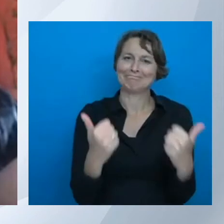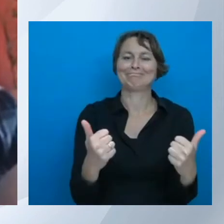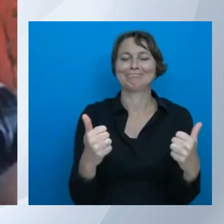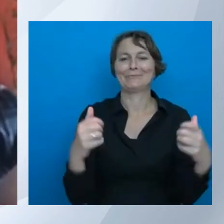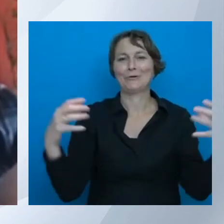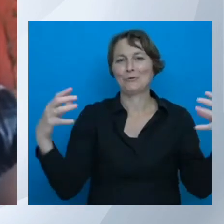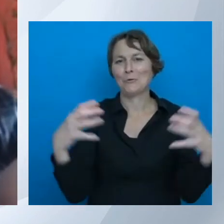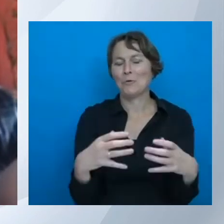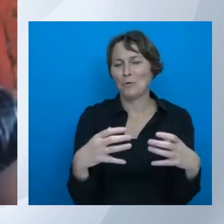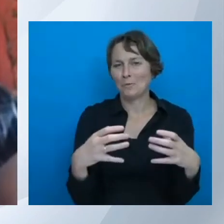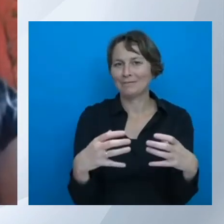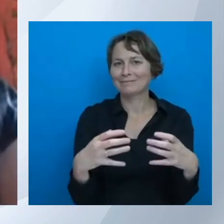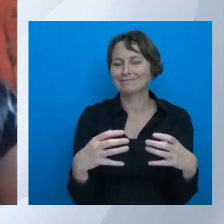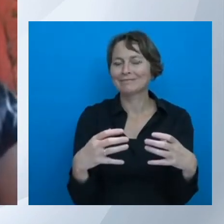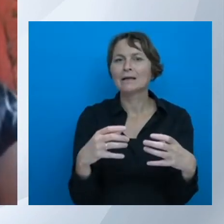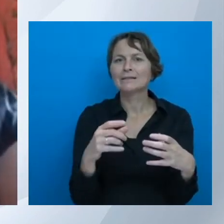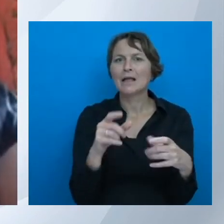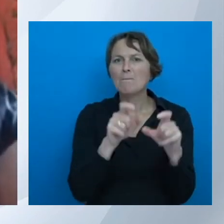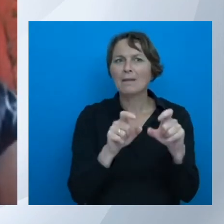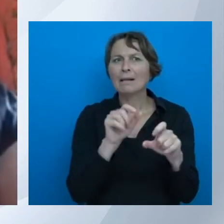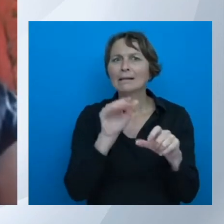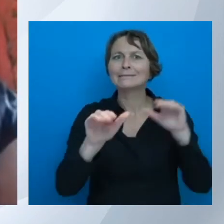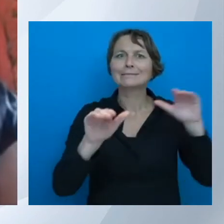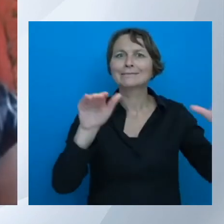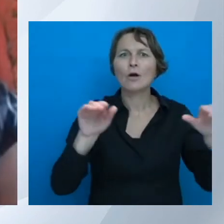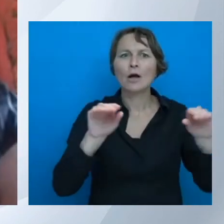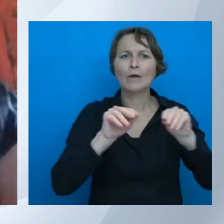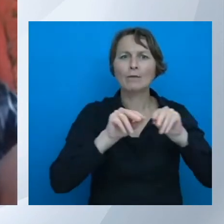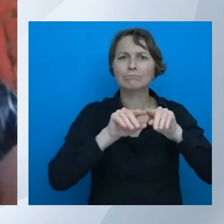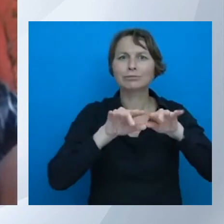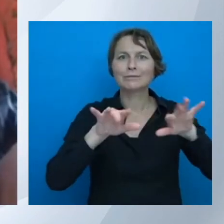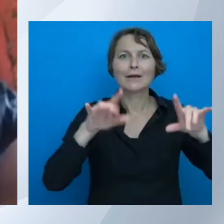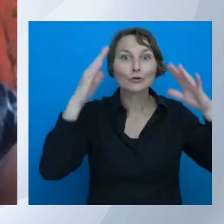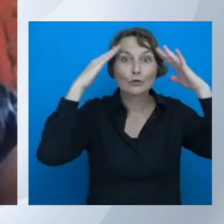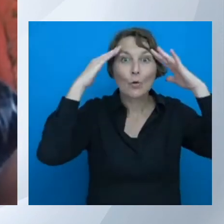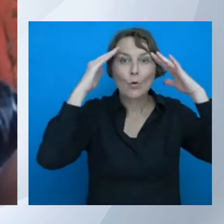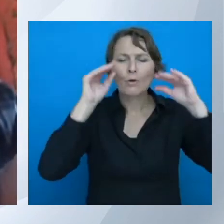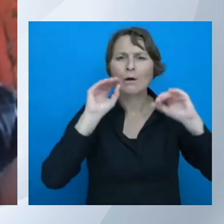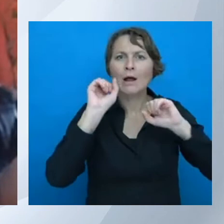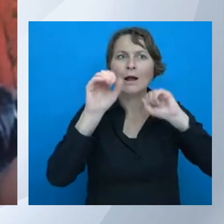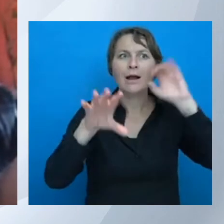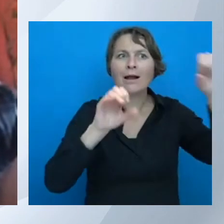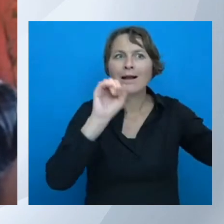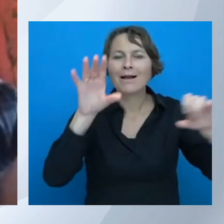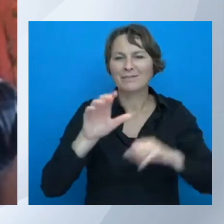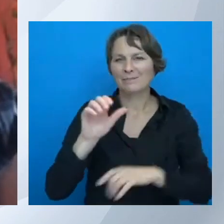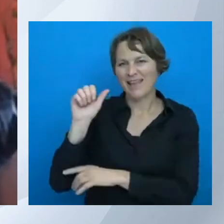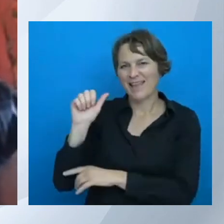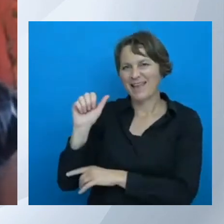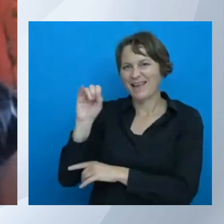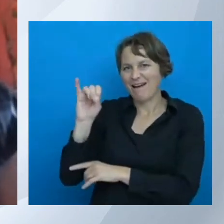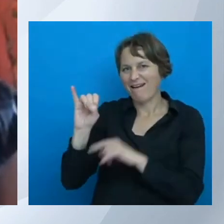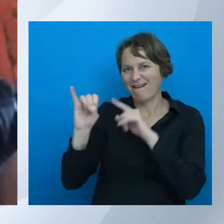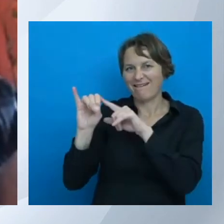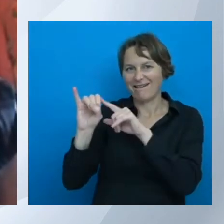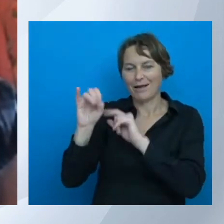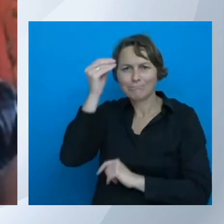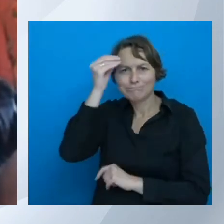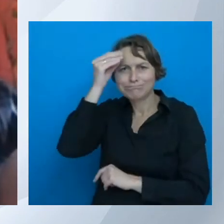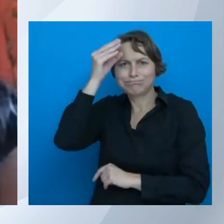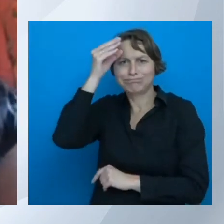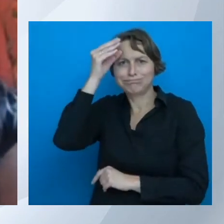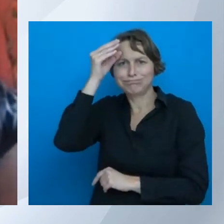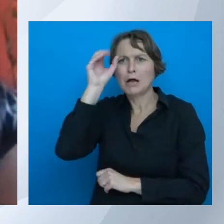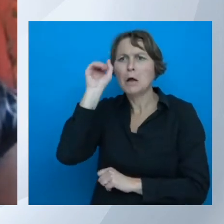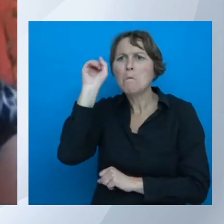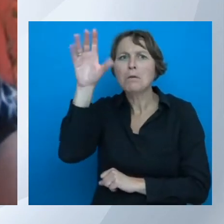reaching out to more and more people and spread the knowledge about AI, and try to bring always up